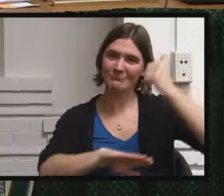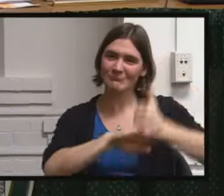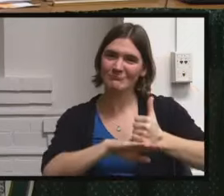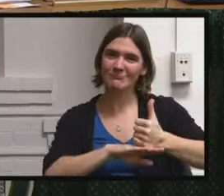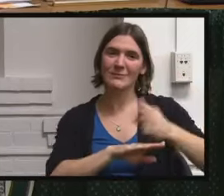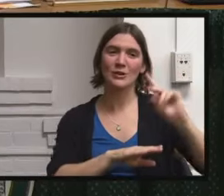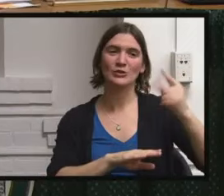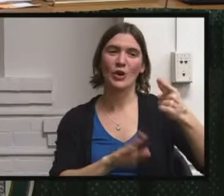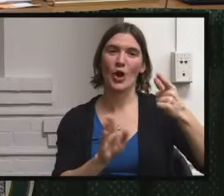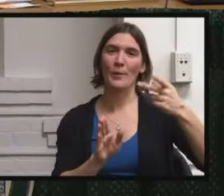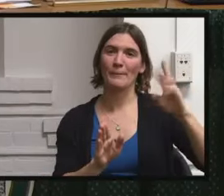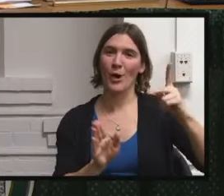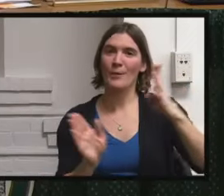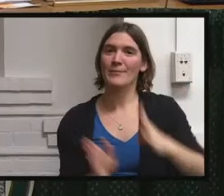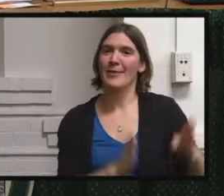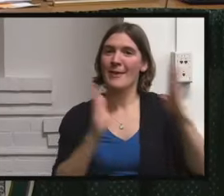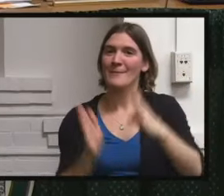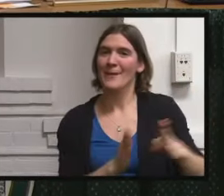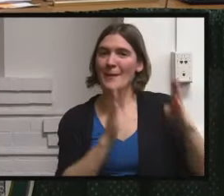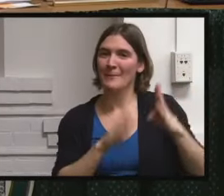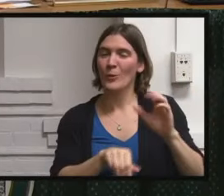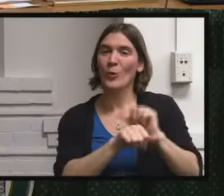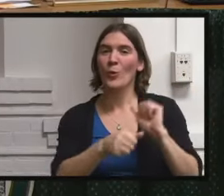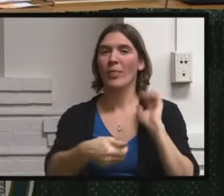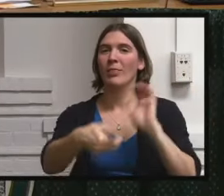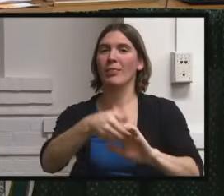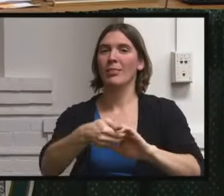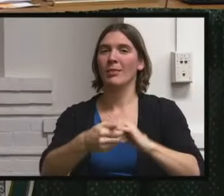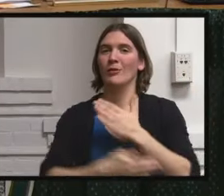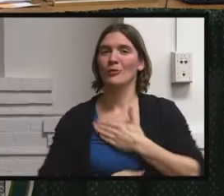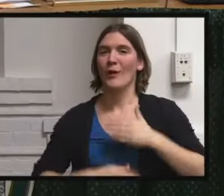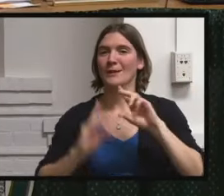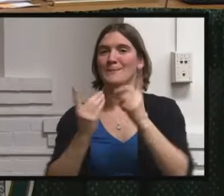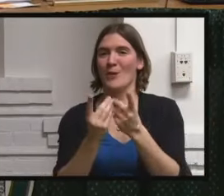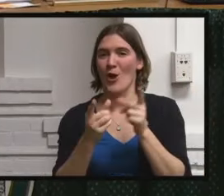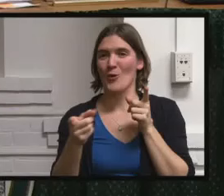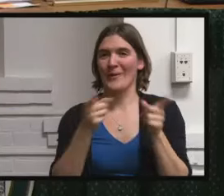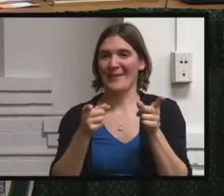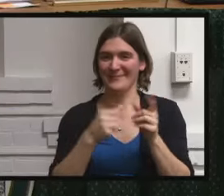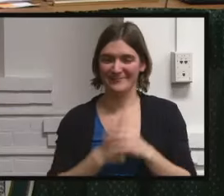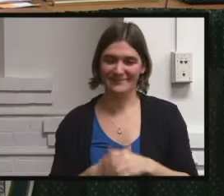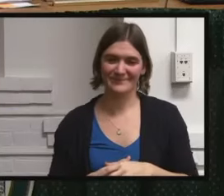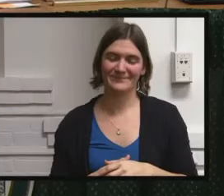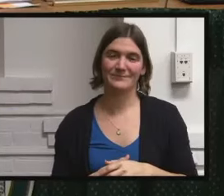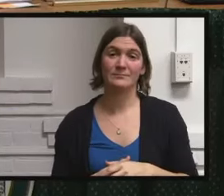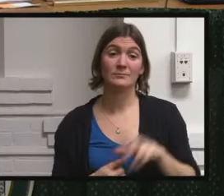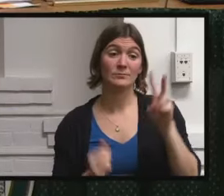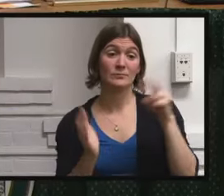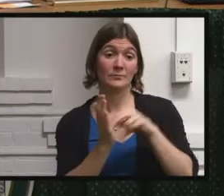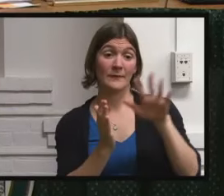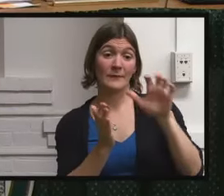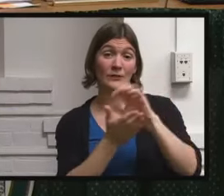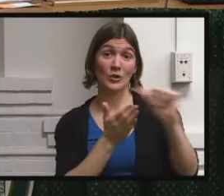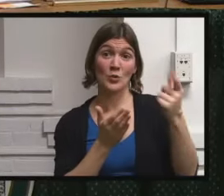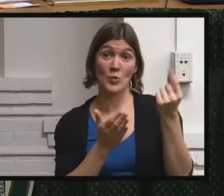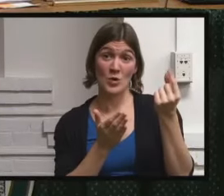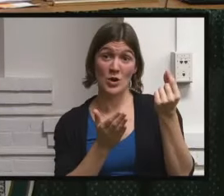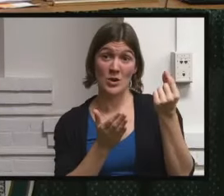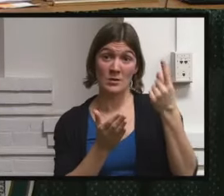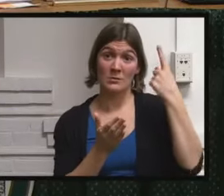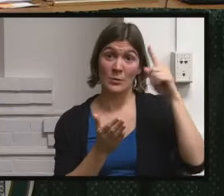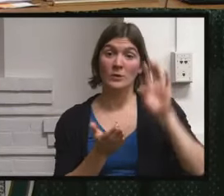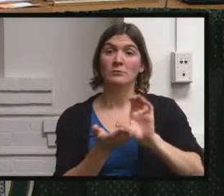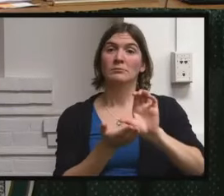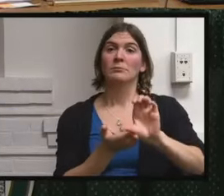park planning effort in conjunction with the recreation department. And specifically what the $2,500 grant would pay for is